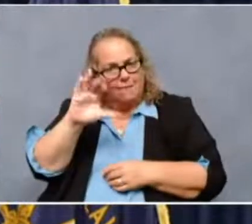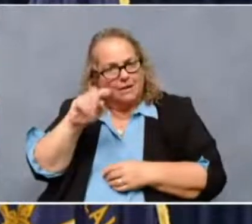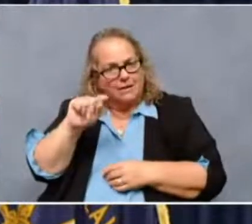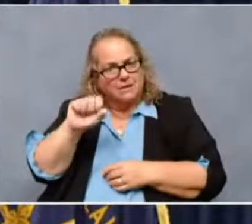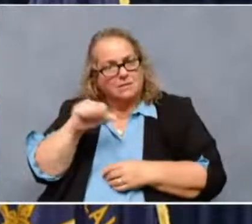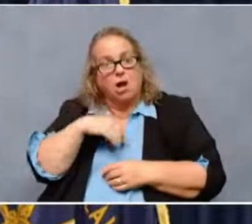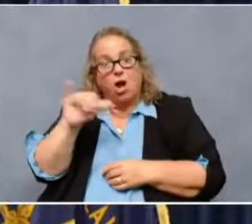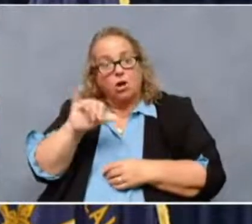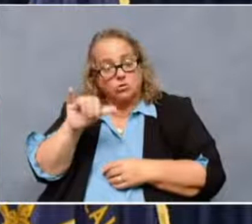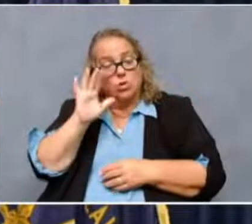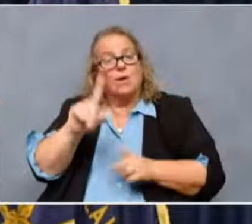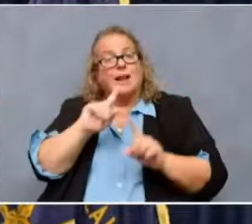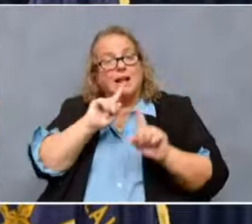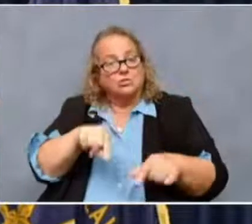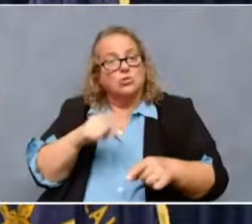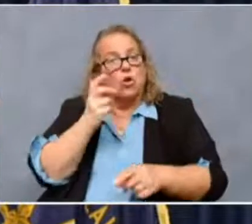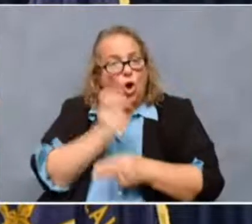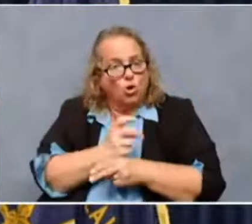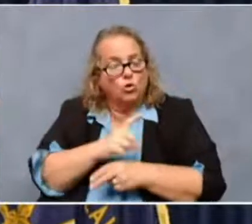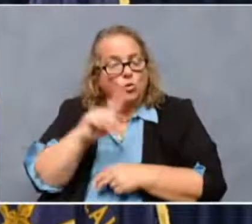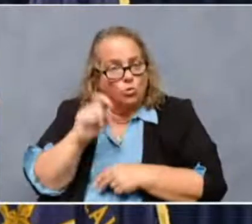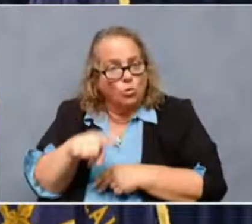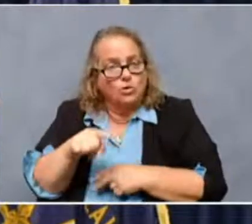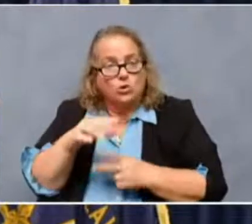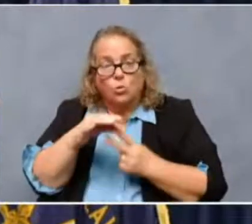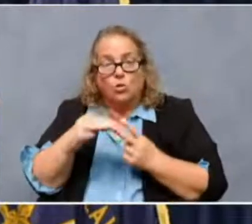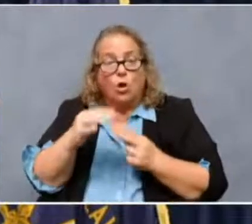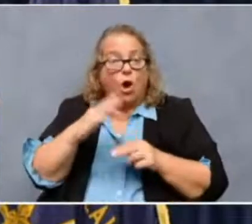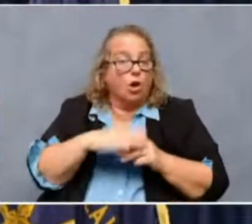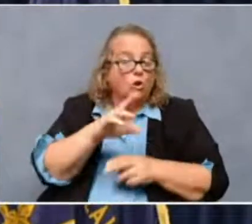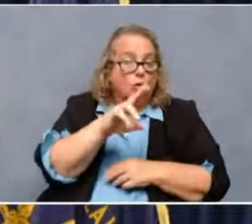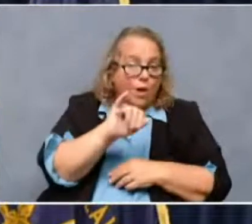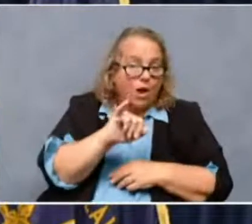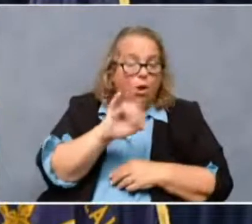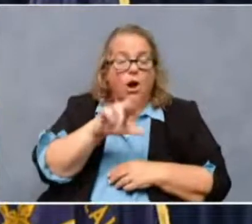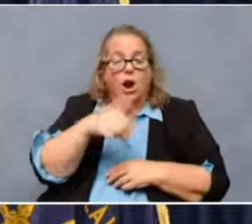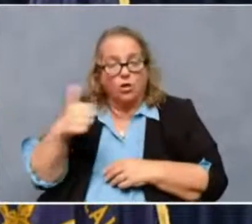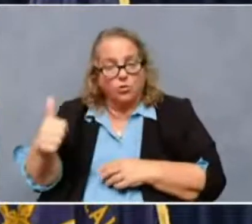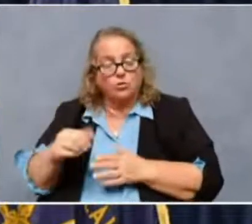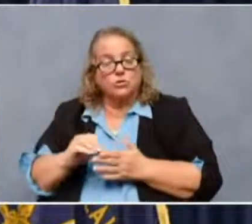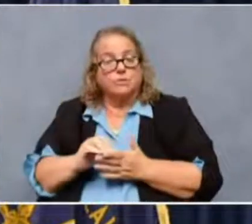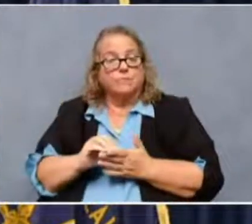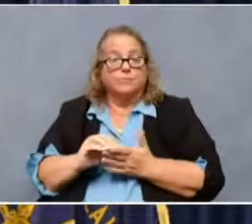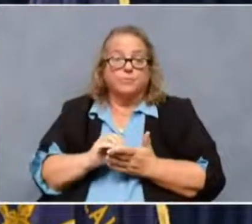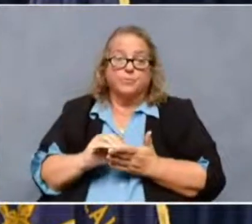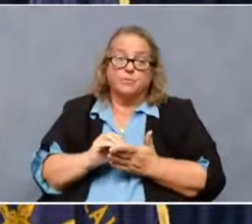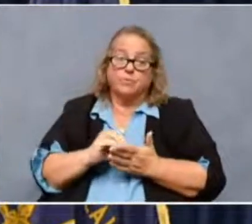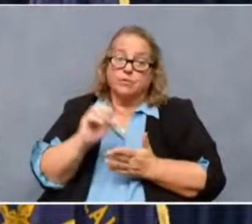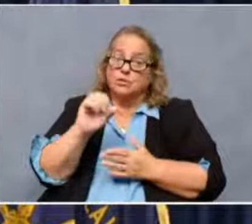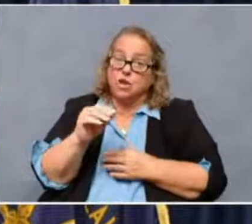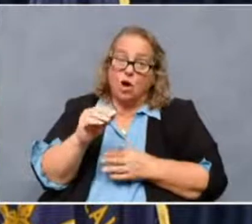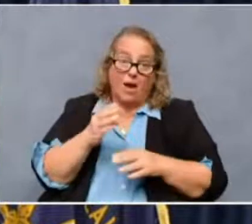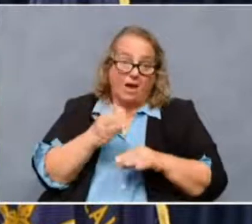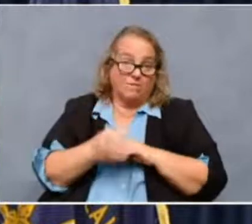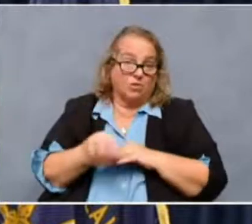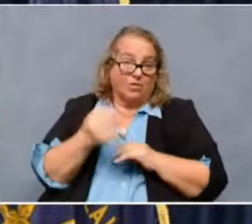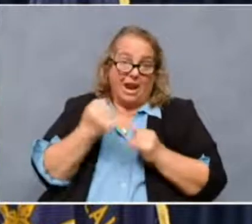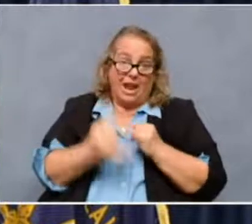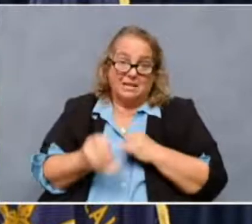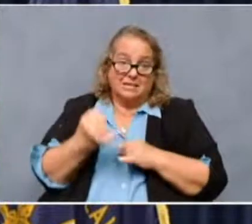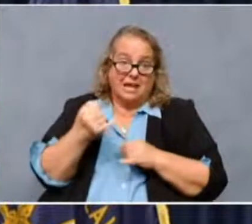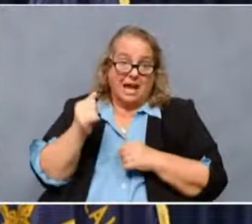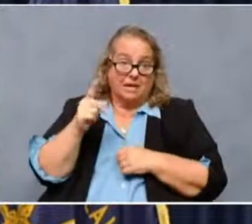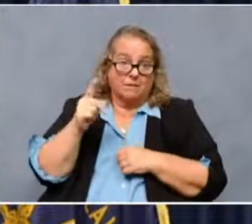the hard questions, whether it's on UI or others. So after the last administration, suggesting